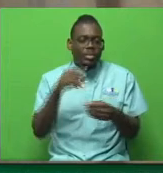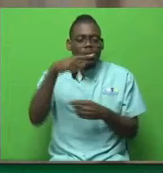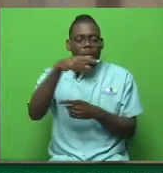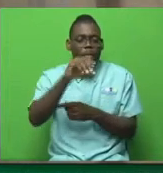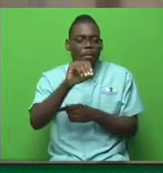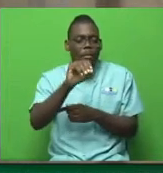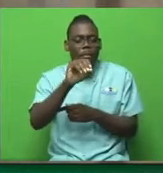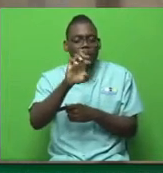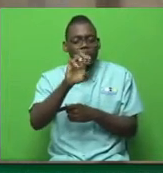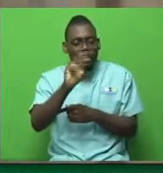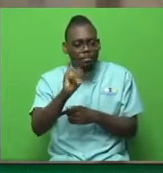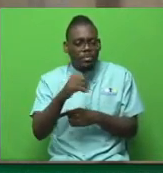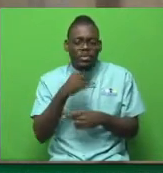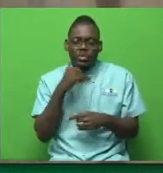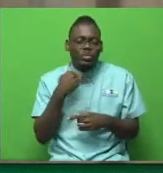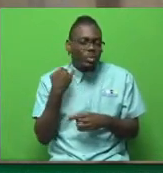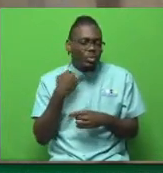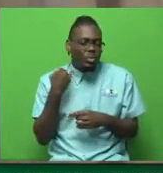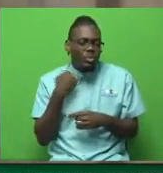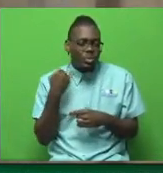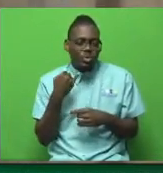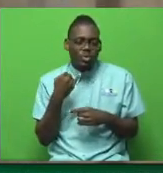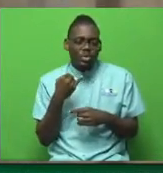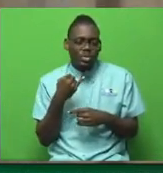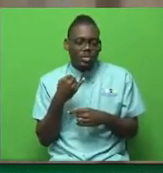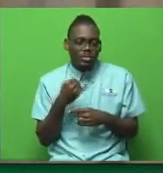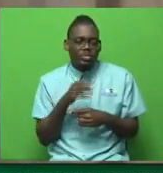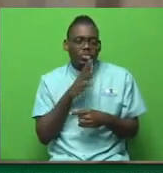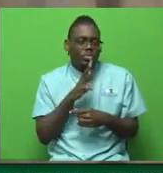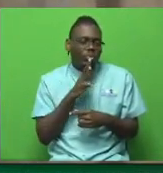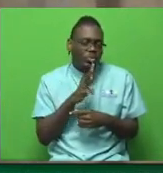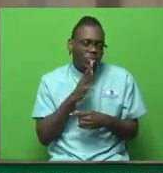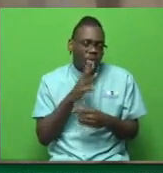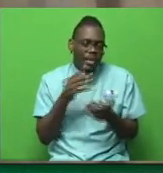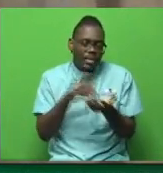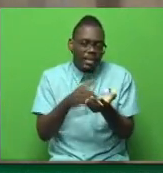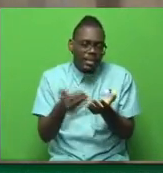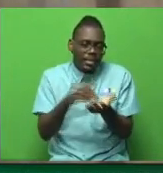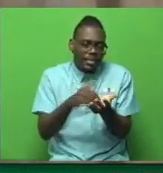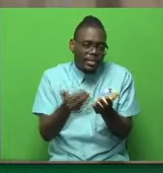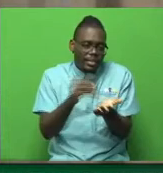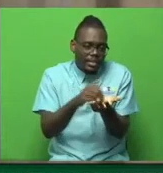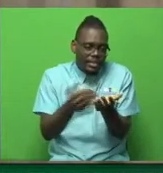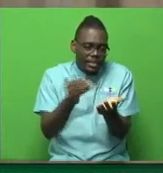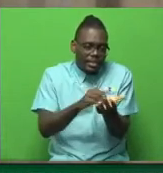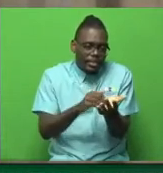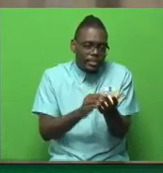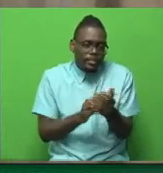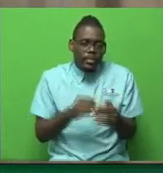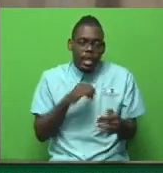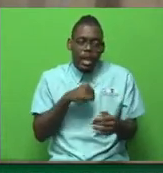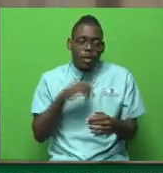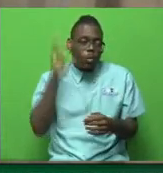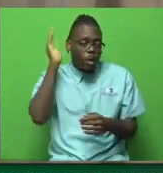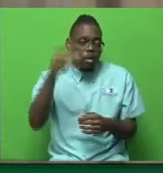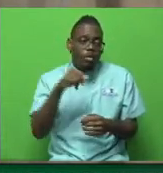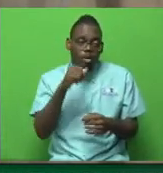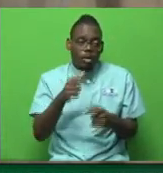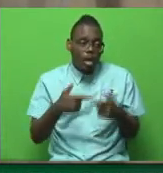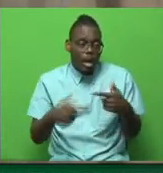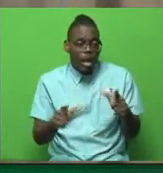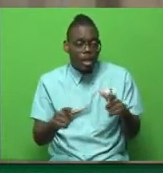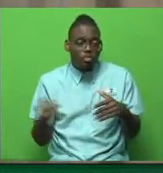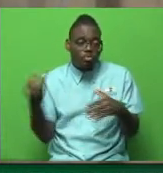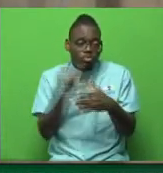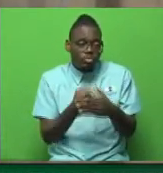no I'm not giving away a just talk not Mr Deputy speaker I am not giving away okay the minister can write a